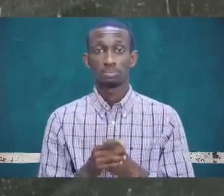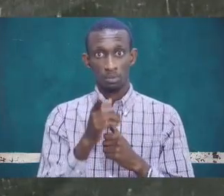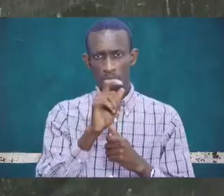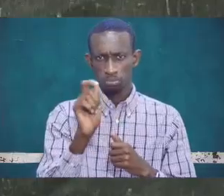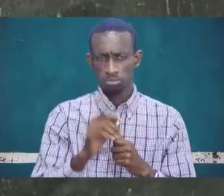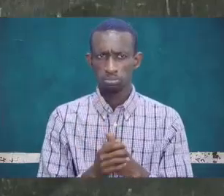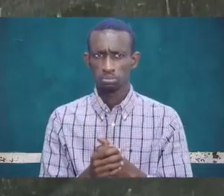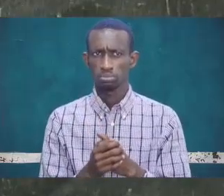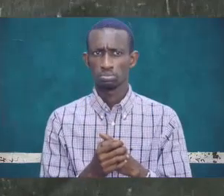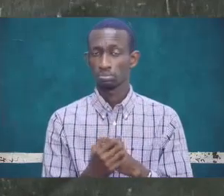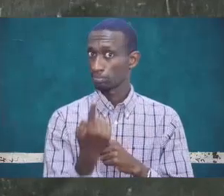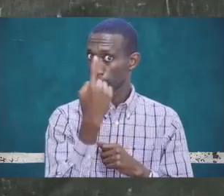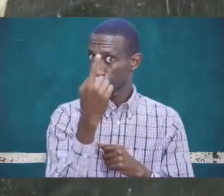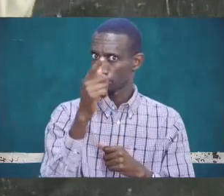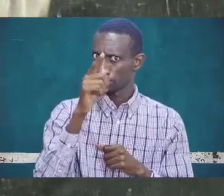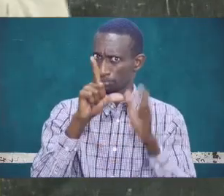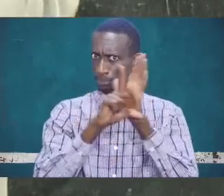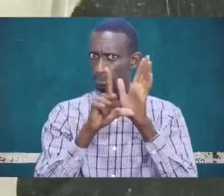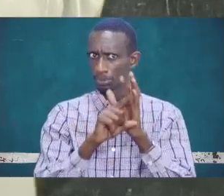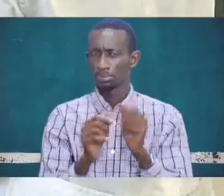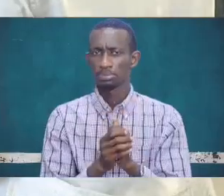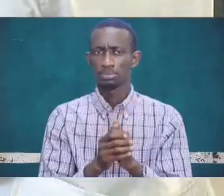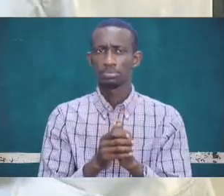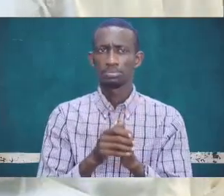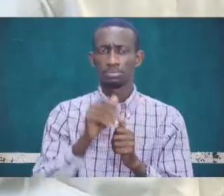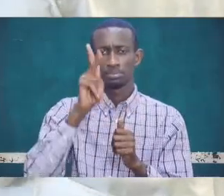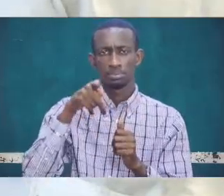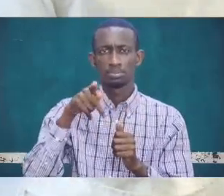state one principle